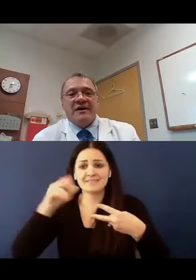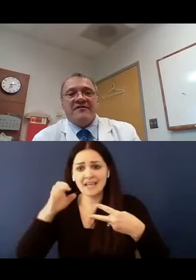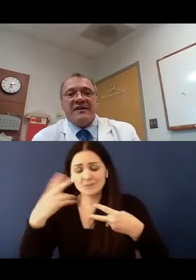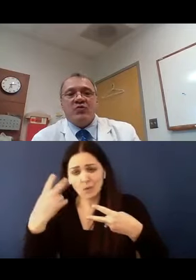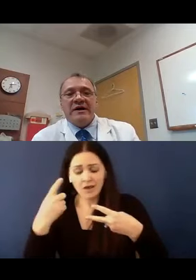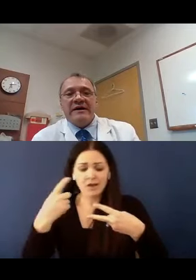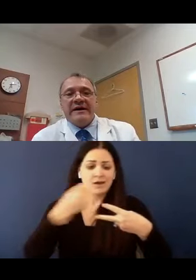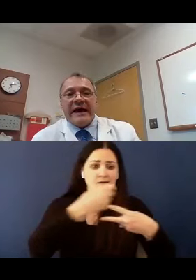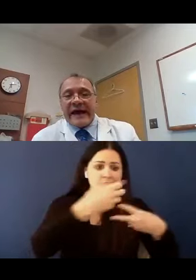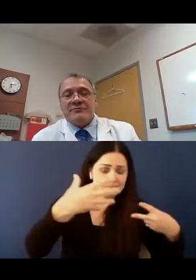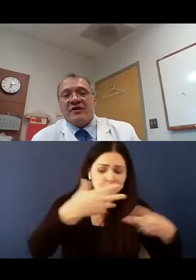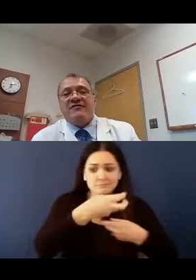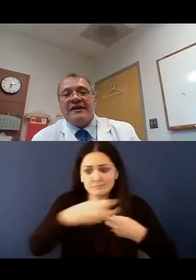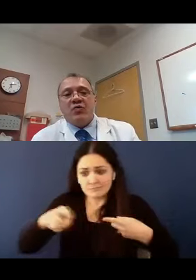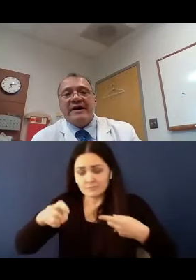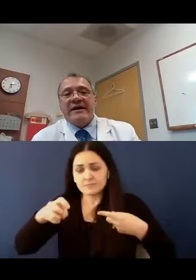2. Phase 1A